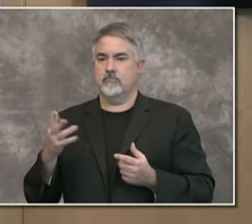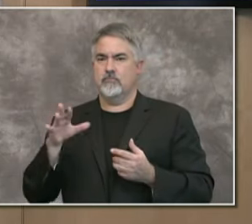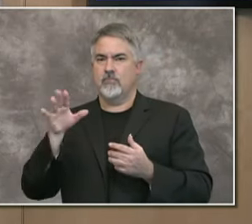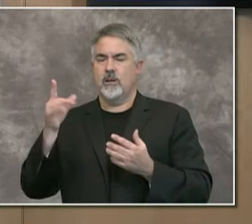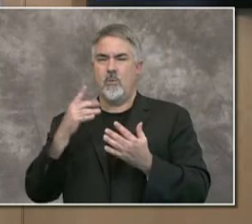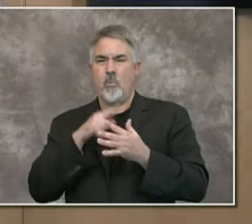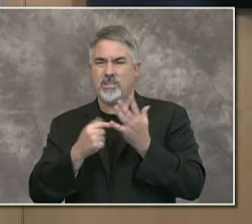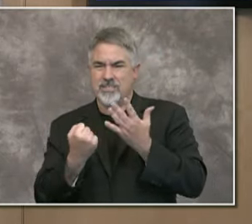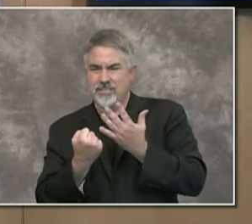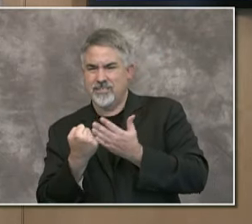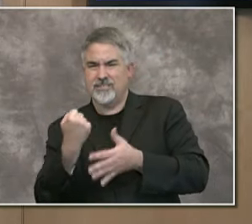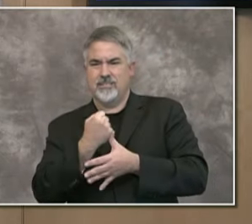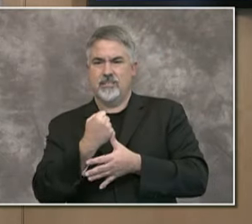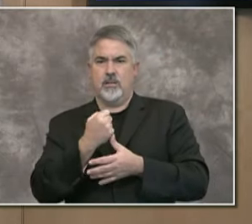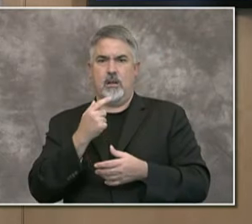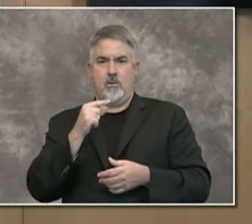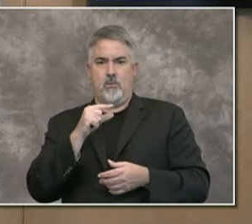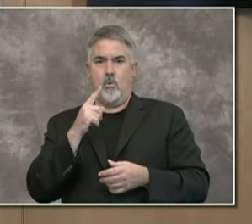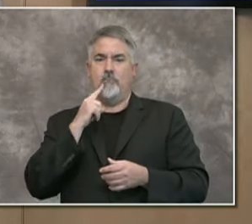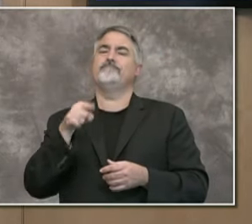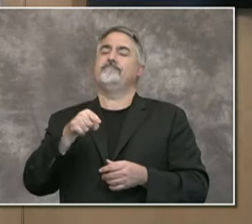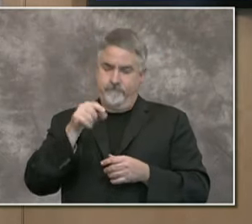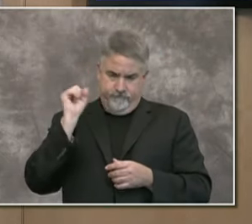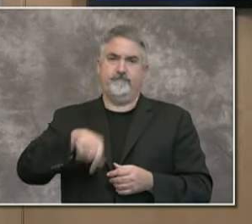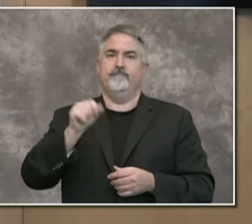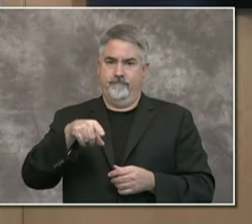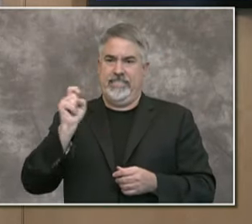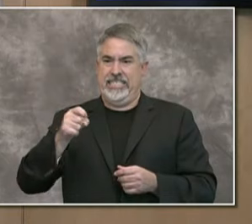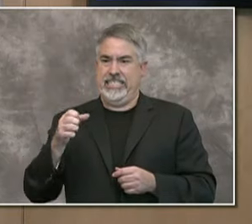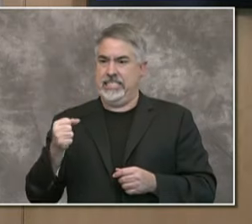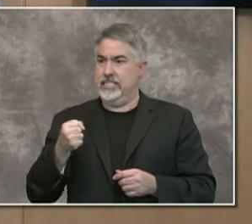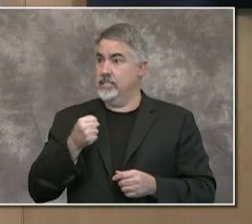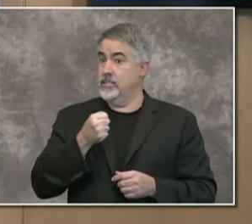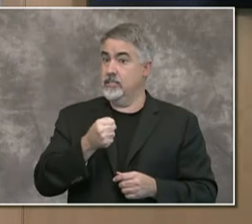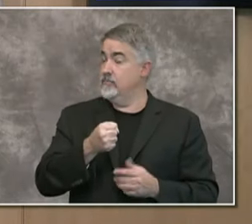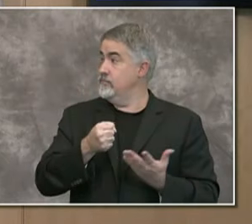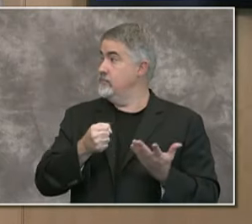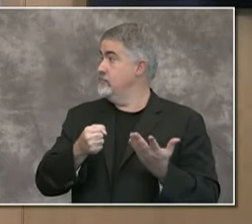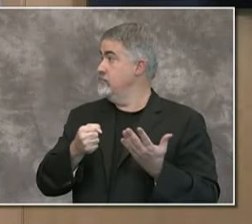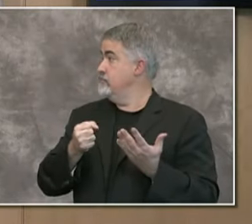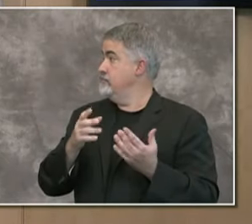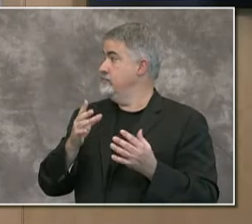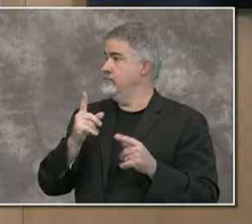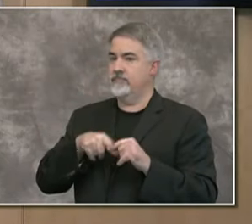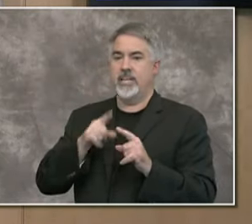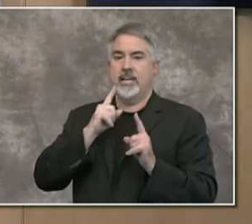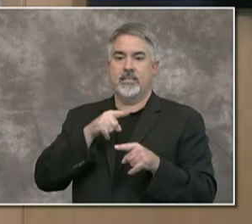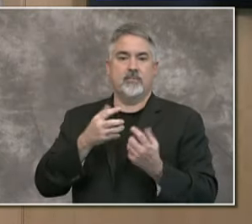Okay, I think Supervisor Fletcher is going to respond to that.